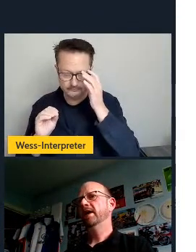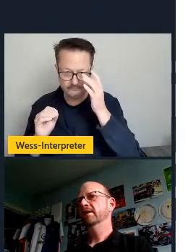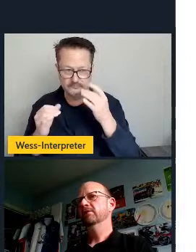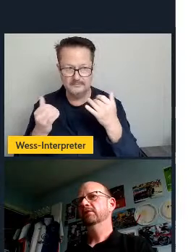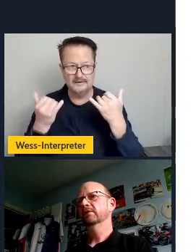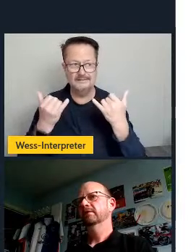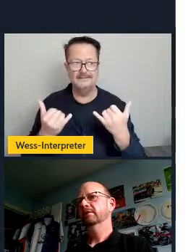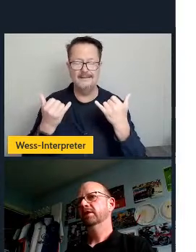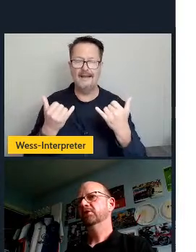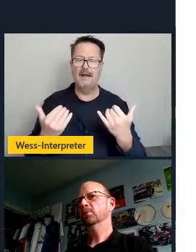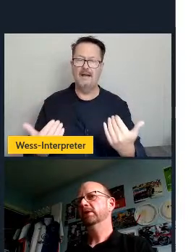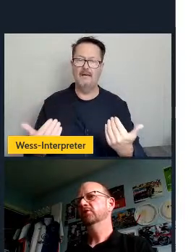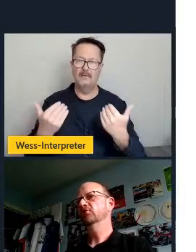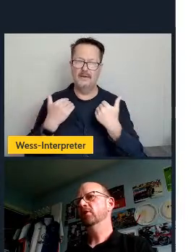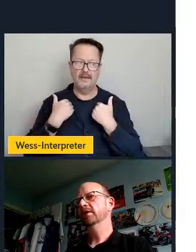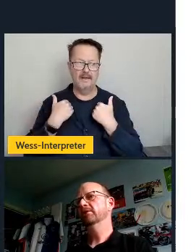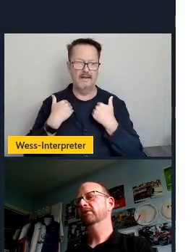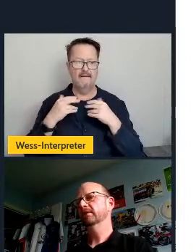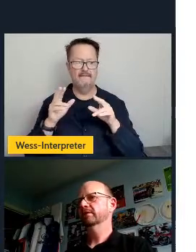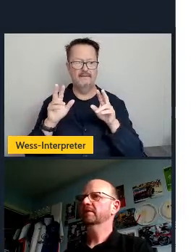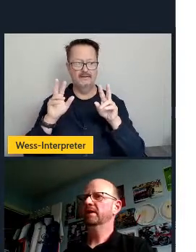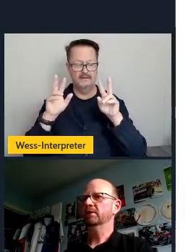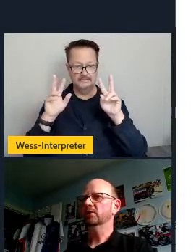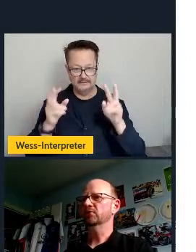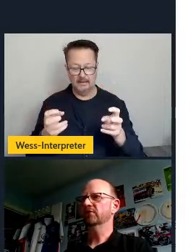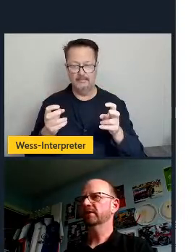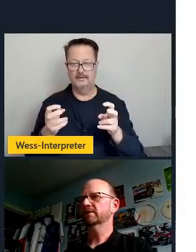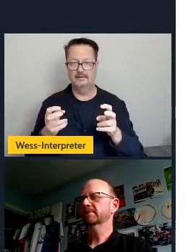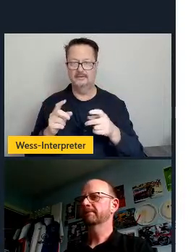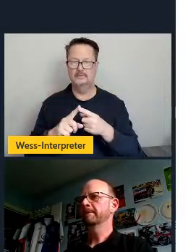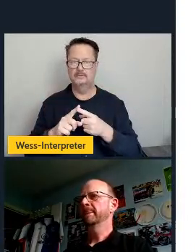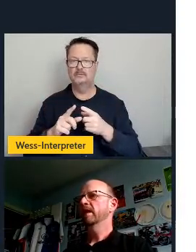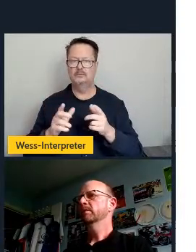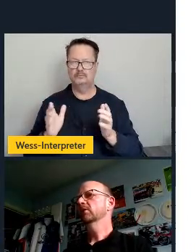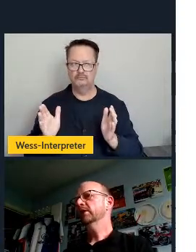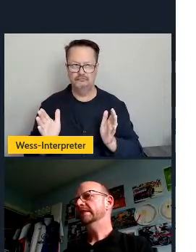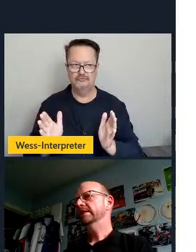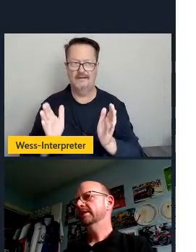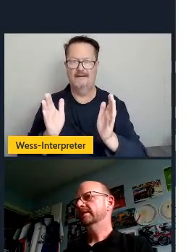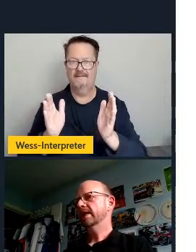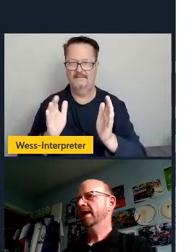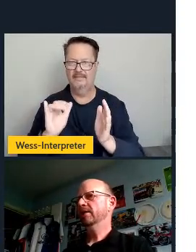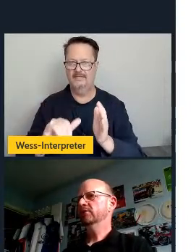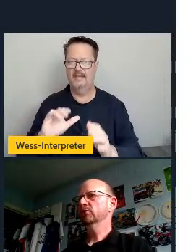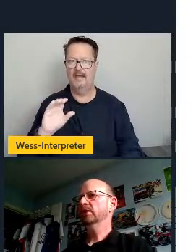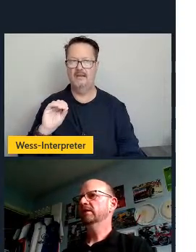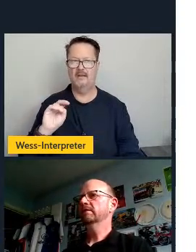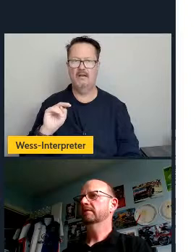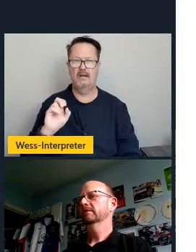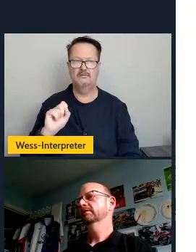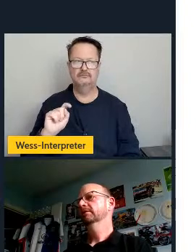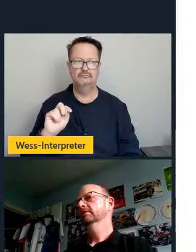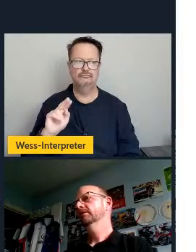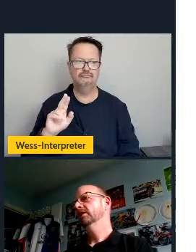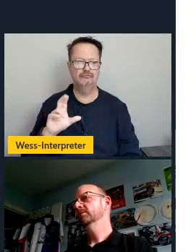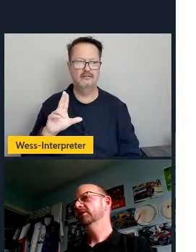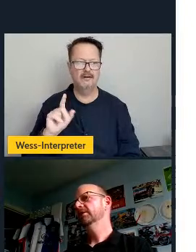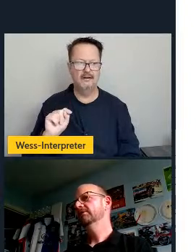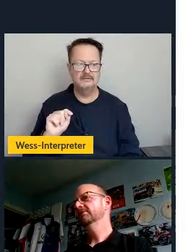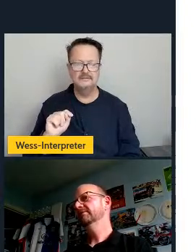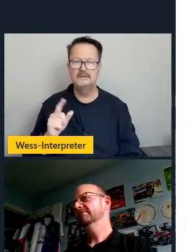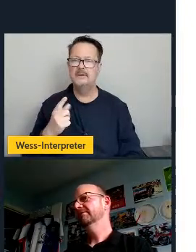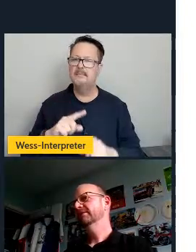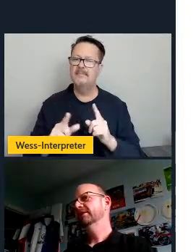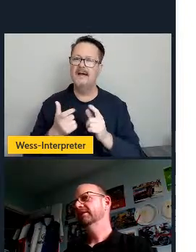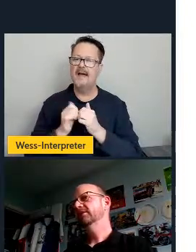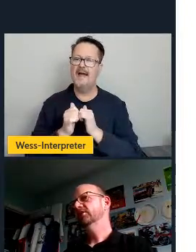now we have a topic to drive our construct, but the question is, how do we